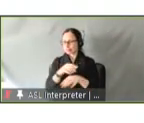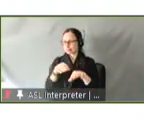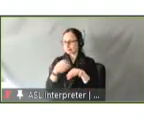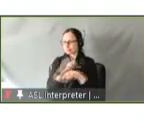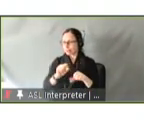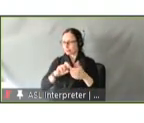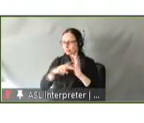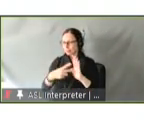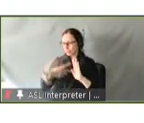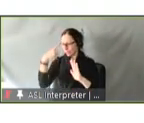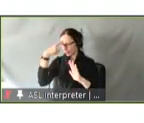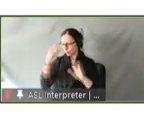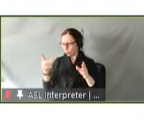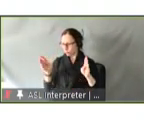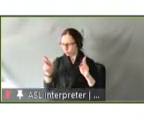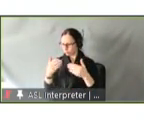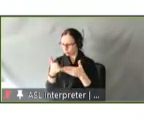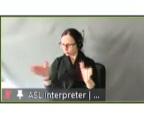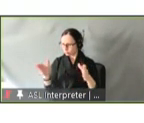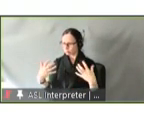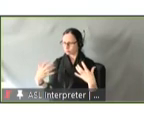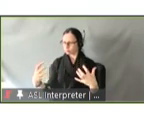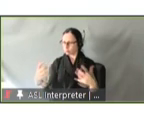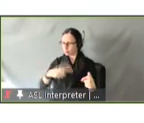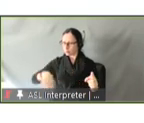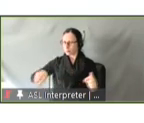public. Next slide.